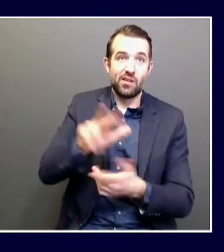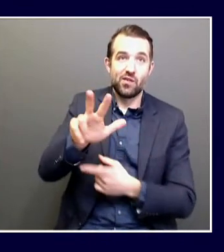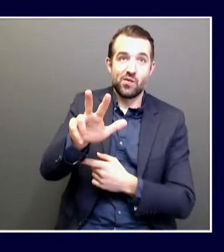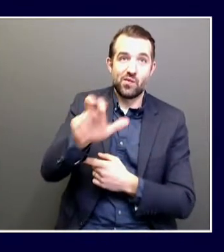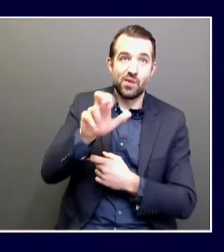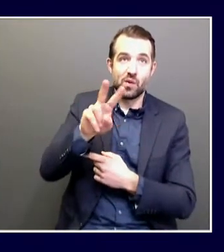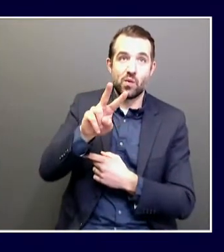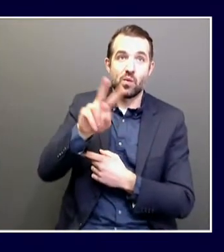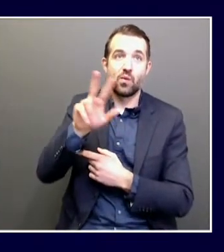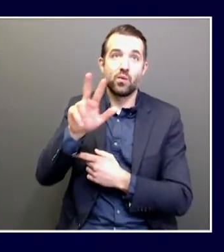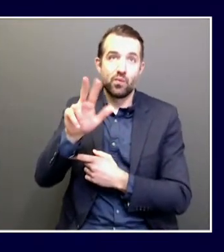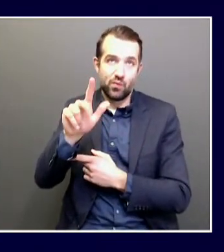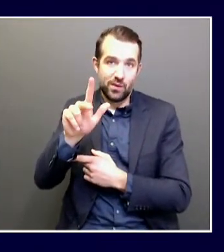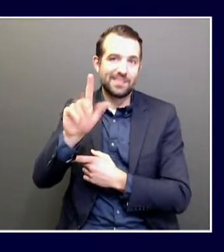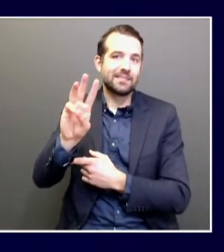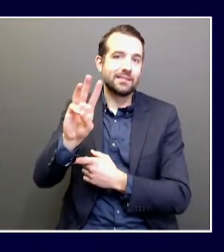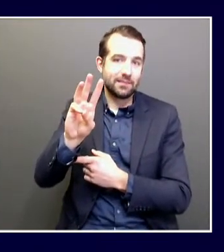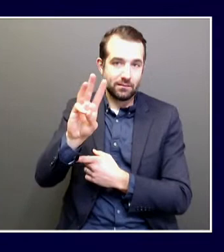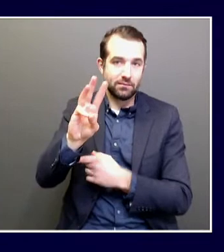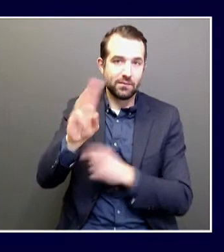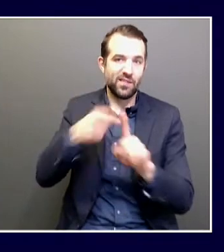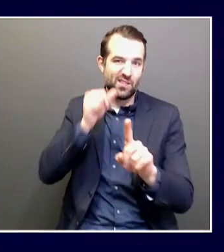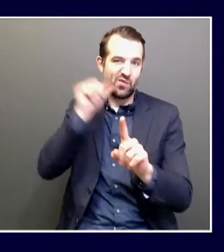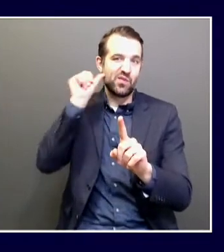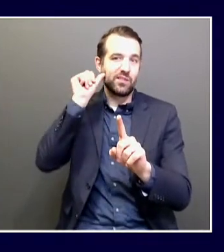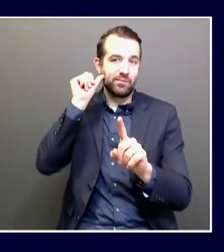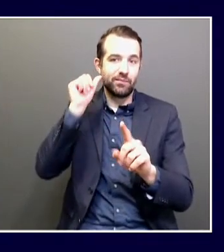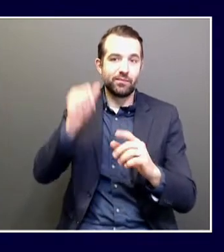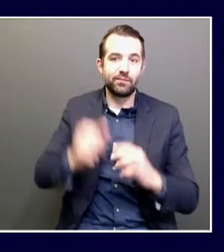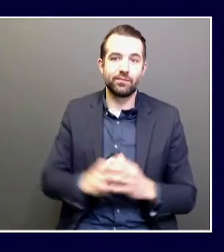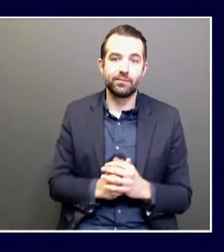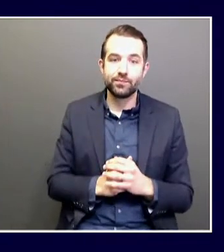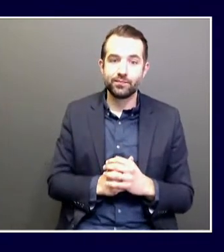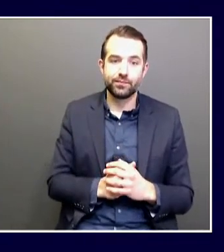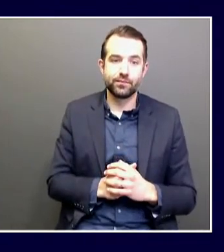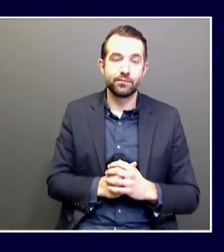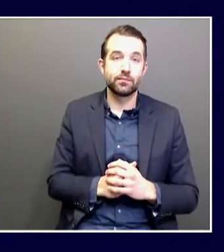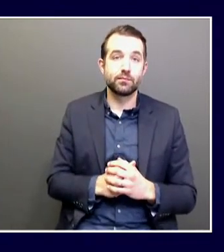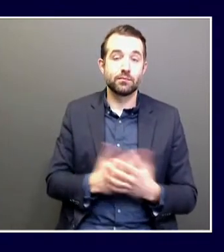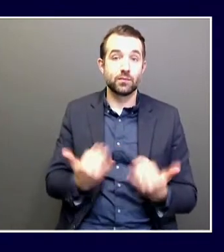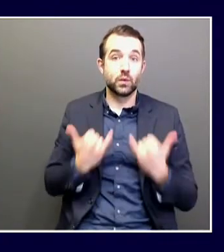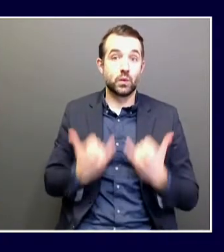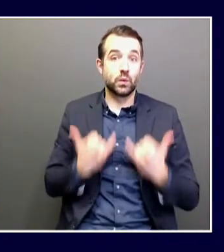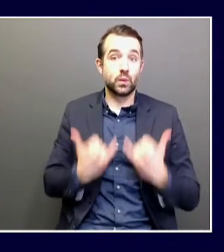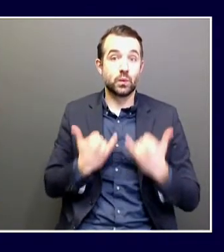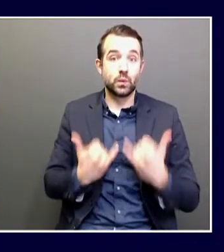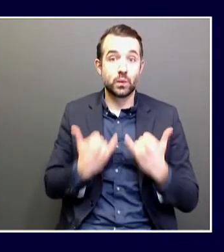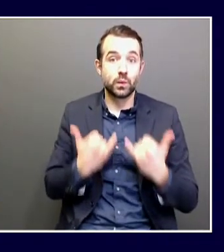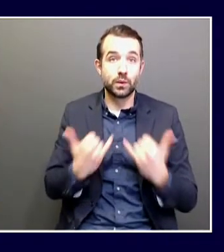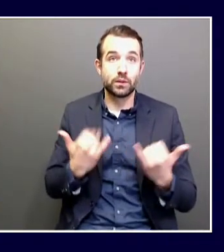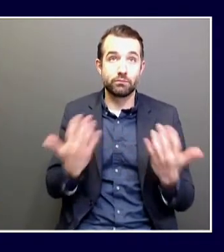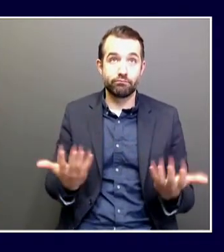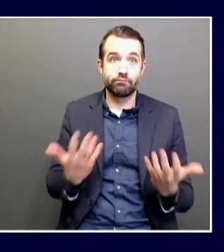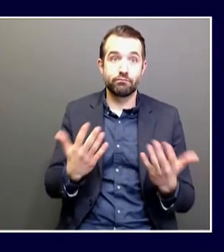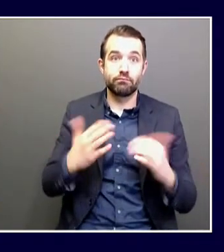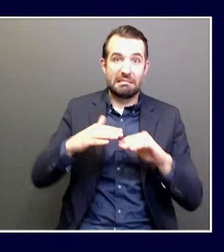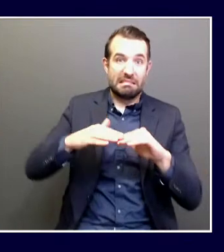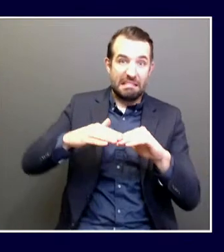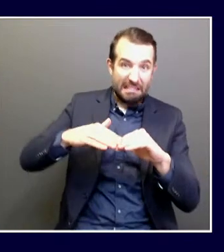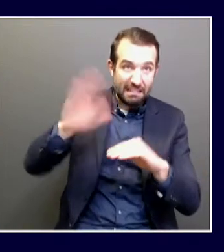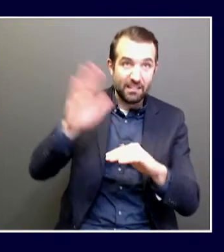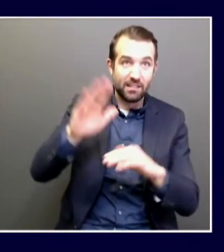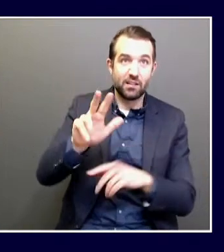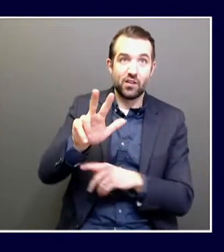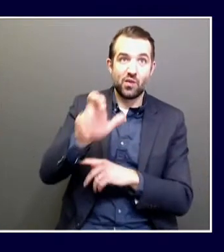1,326 cases from just yesterday. Right now in the state, there are at least 382